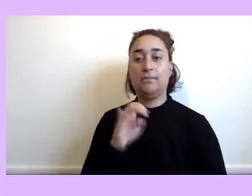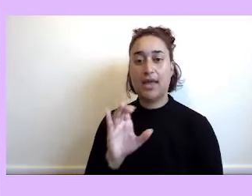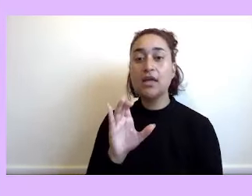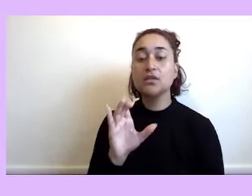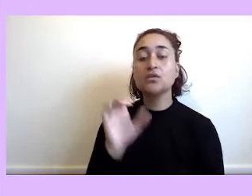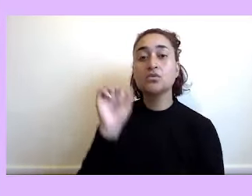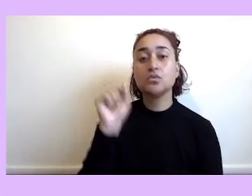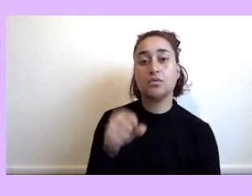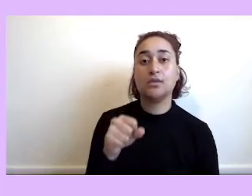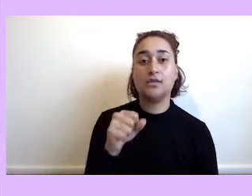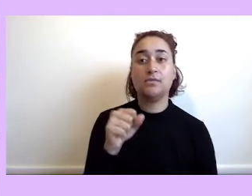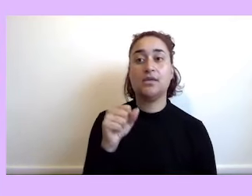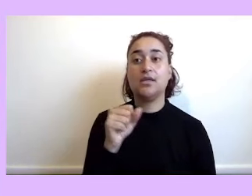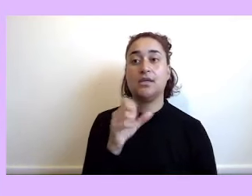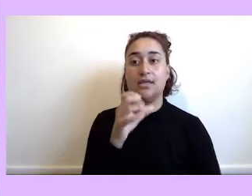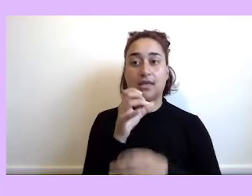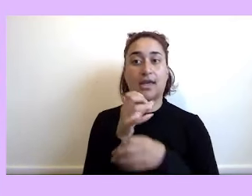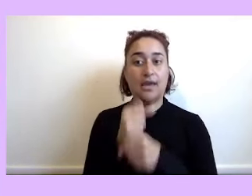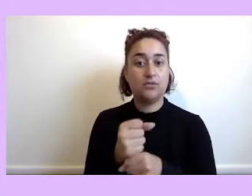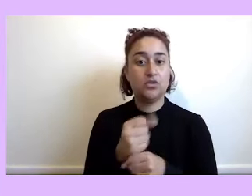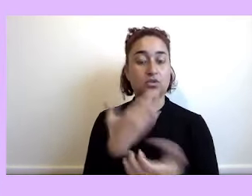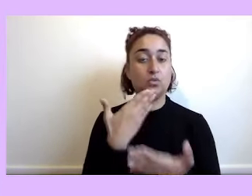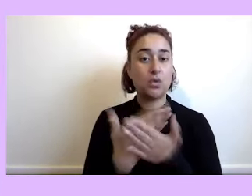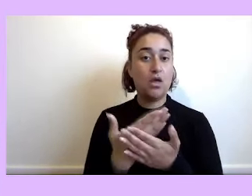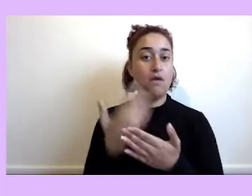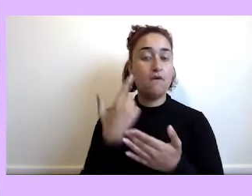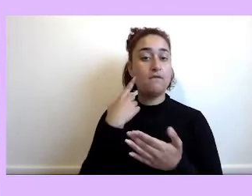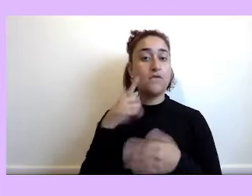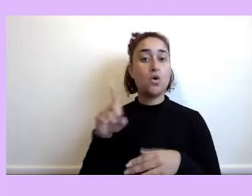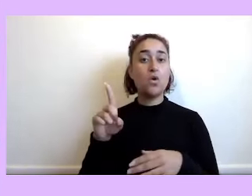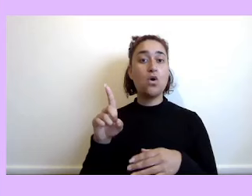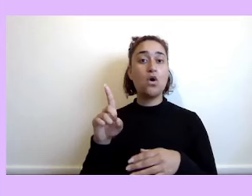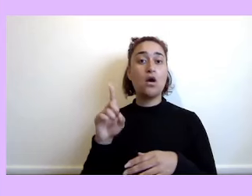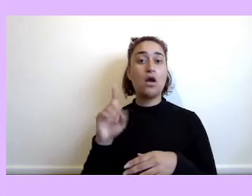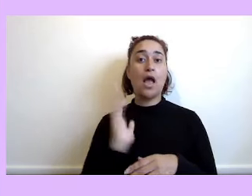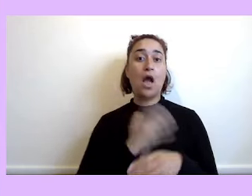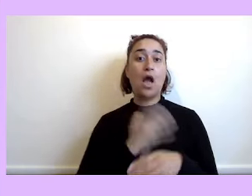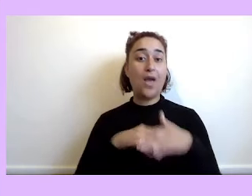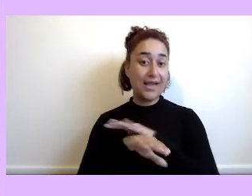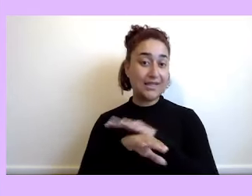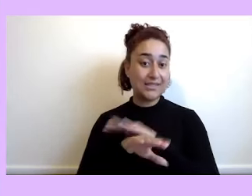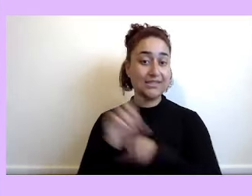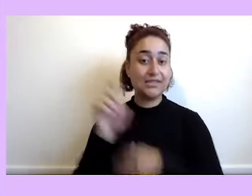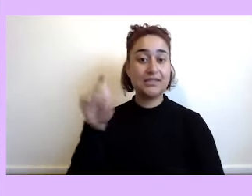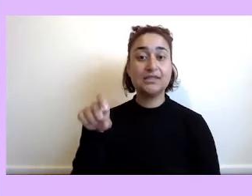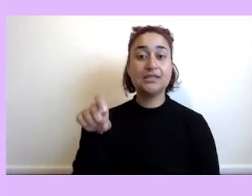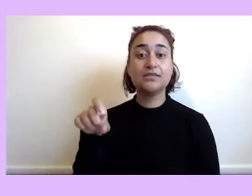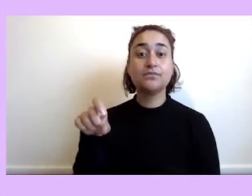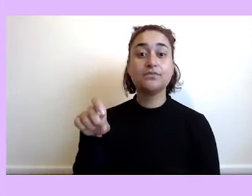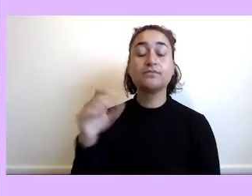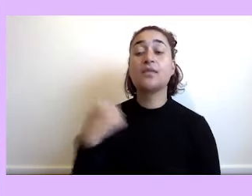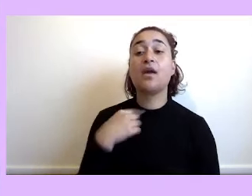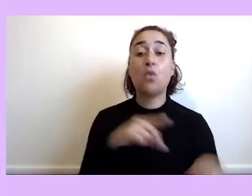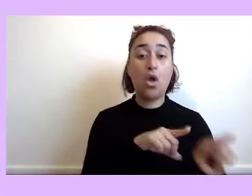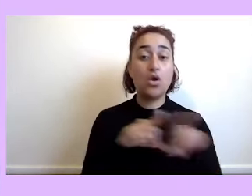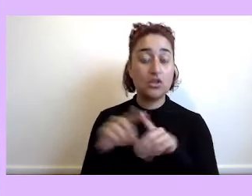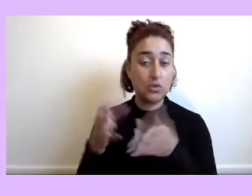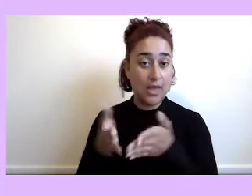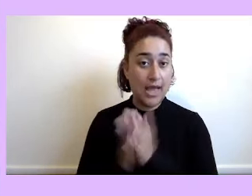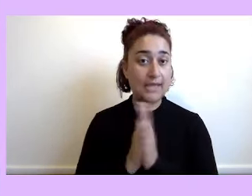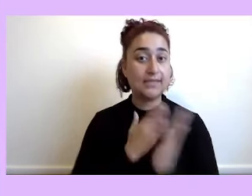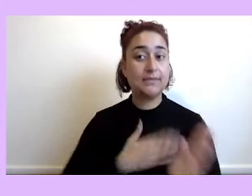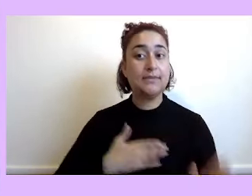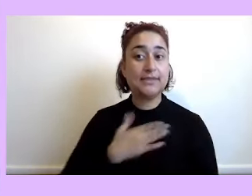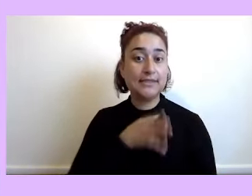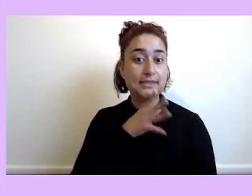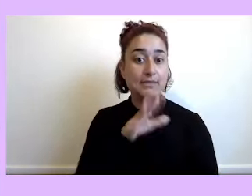be captured adequately for all of our access needs. And I will also ask that we speak slowly